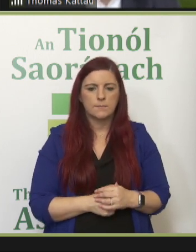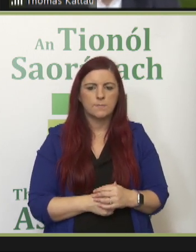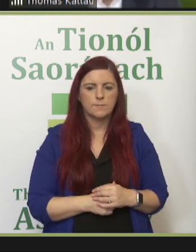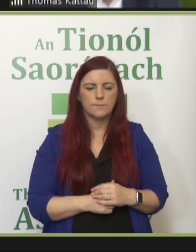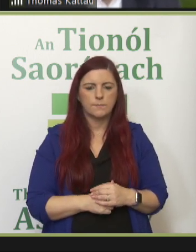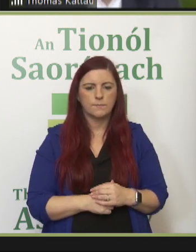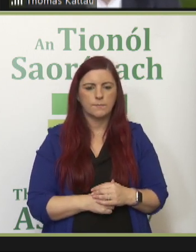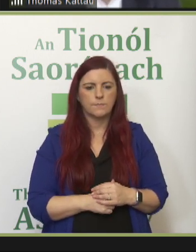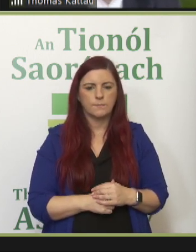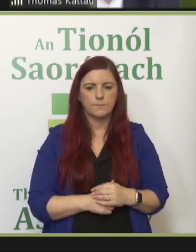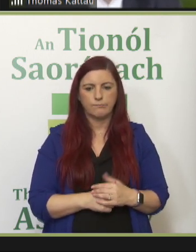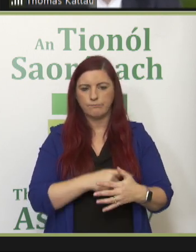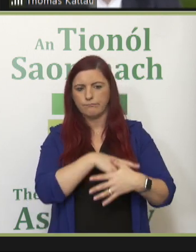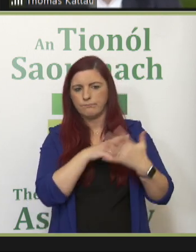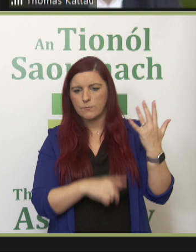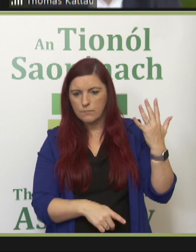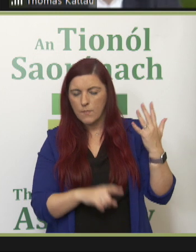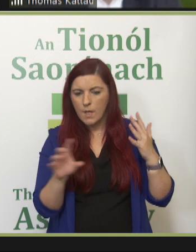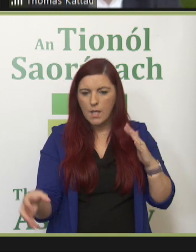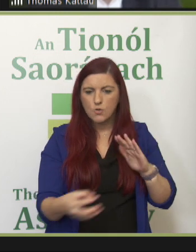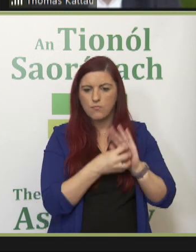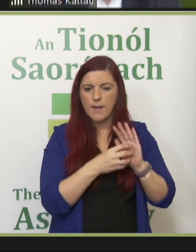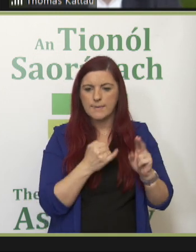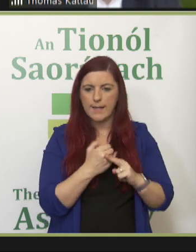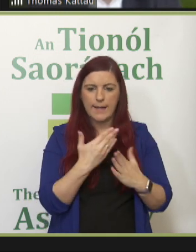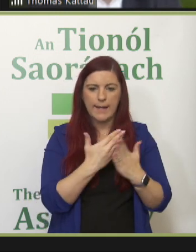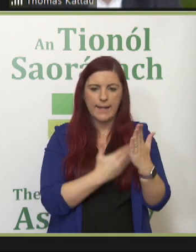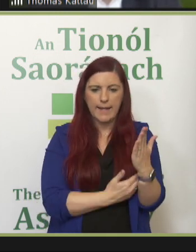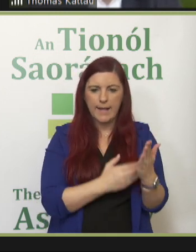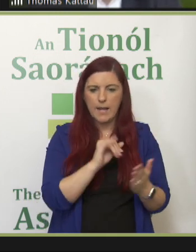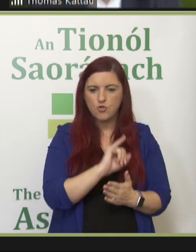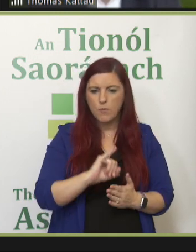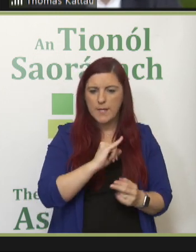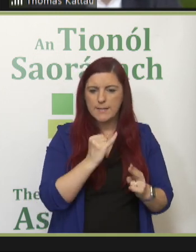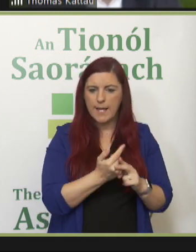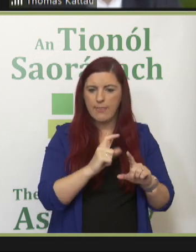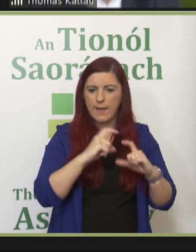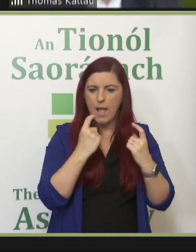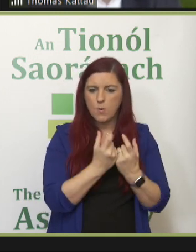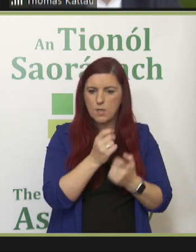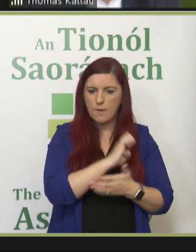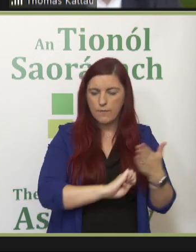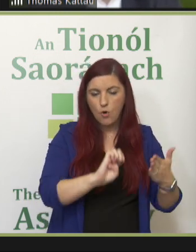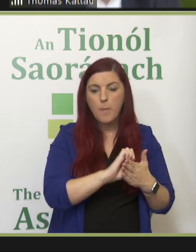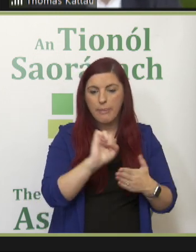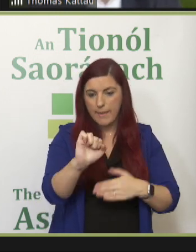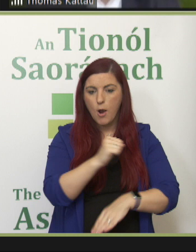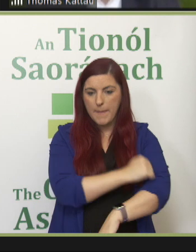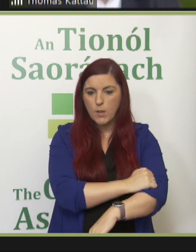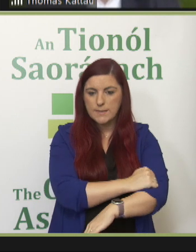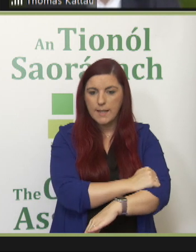to. These are all enshrined in legal instruments of the Council of Europe. They're binding conventions, and actually